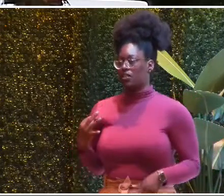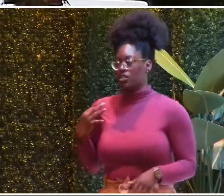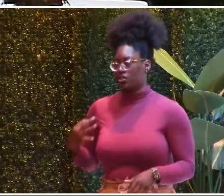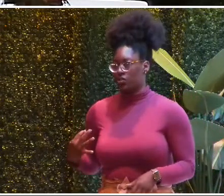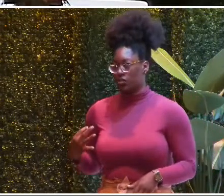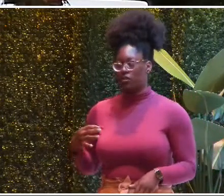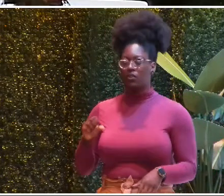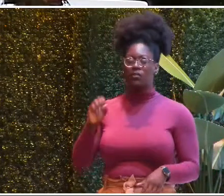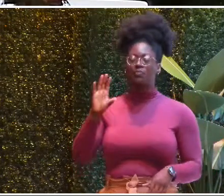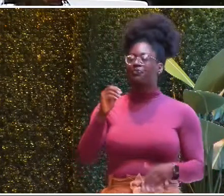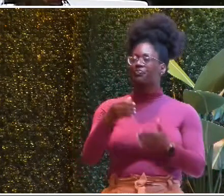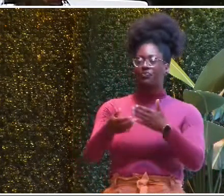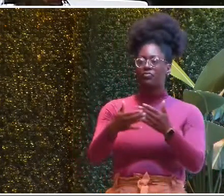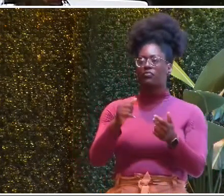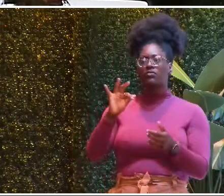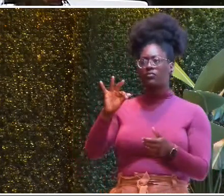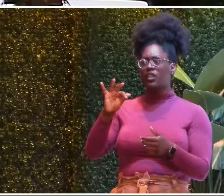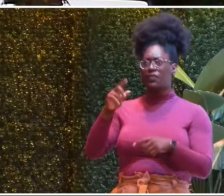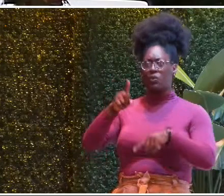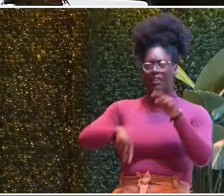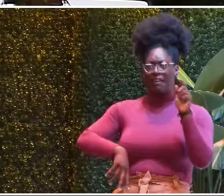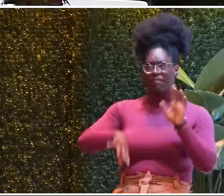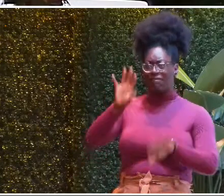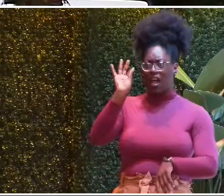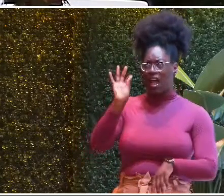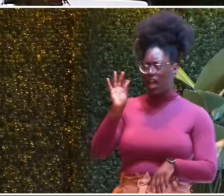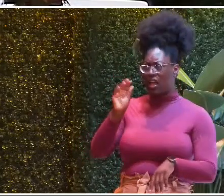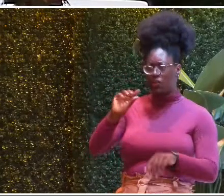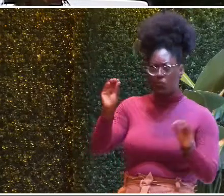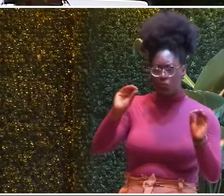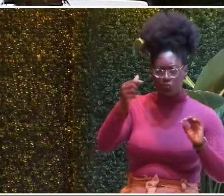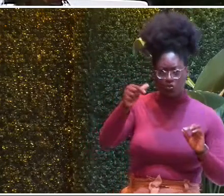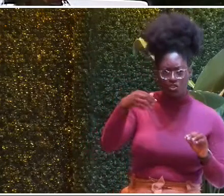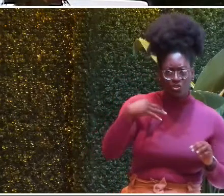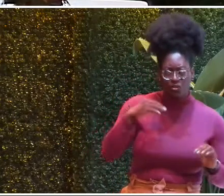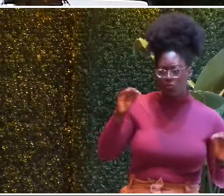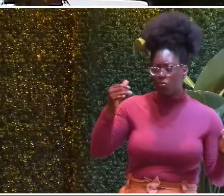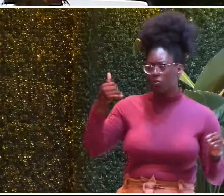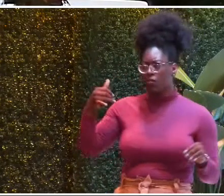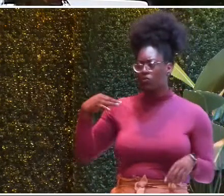questions via that virtual help desk in the Hoover app.